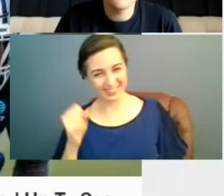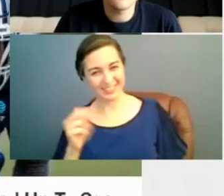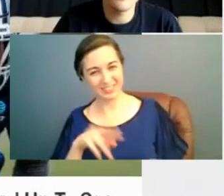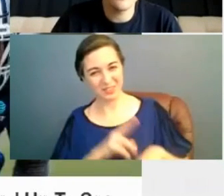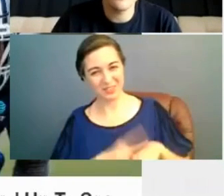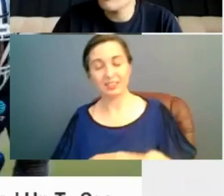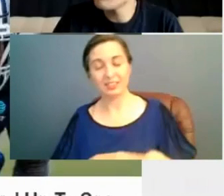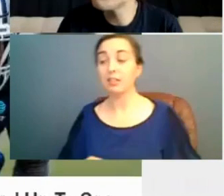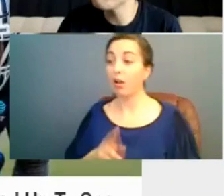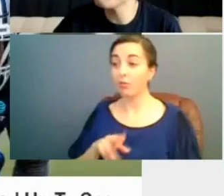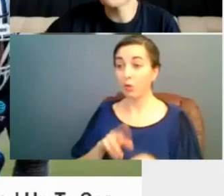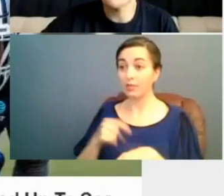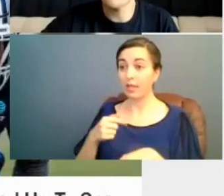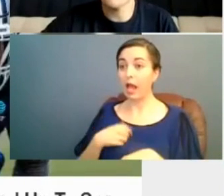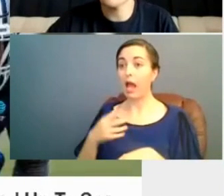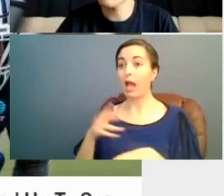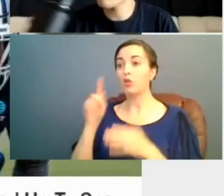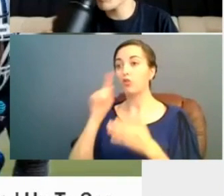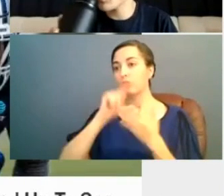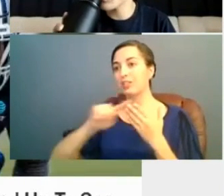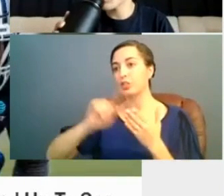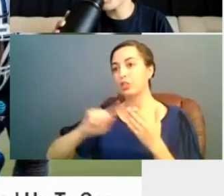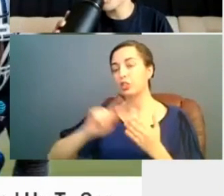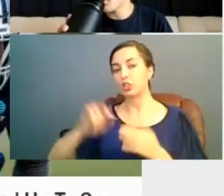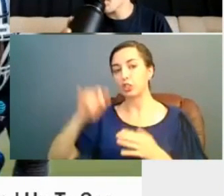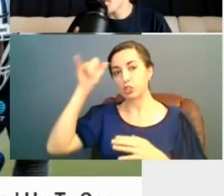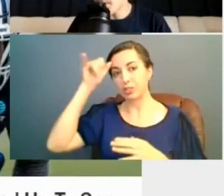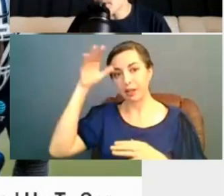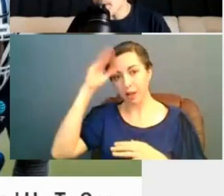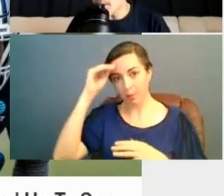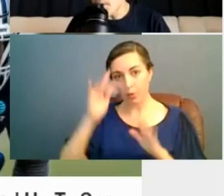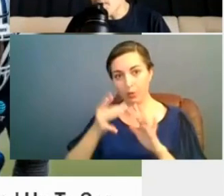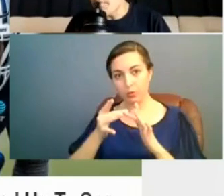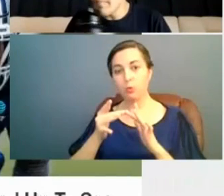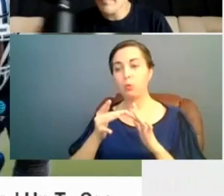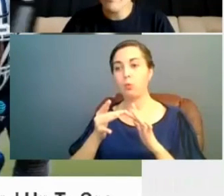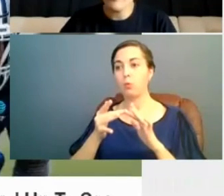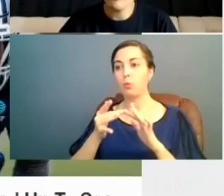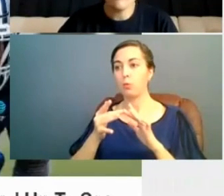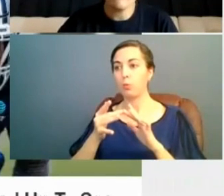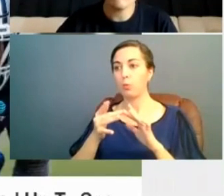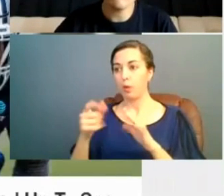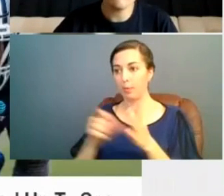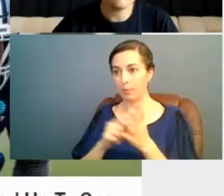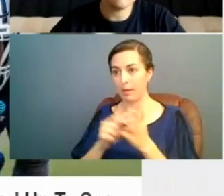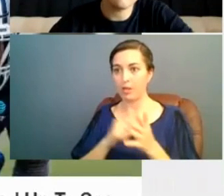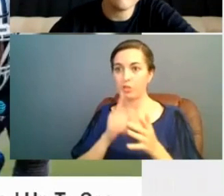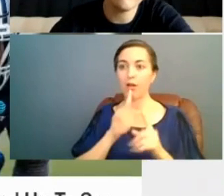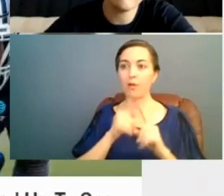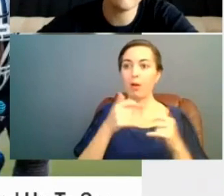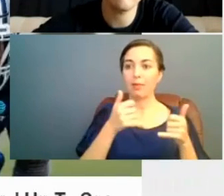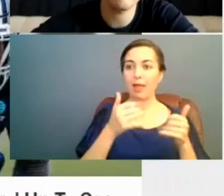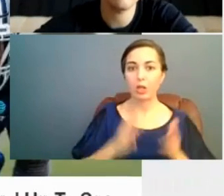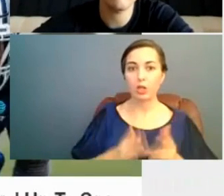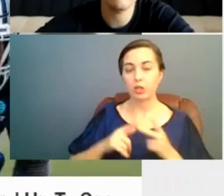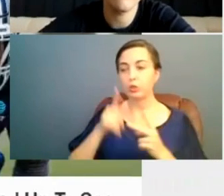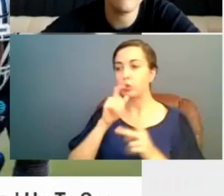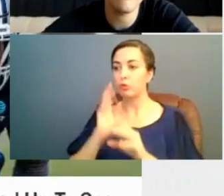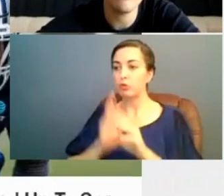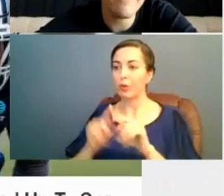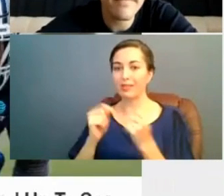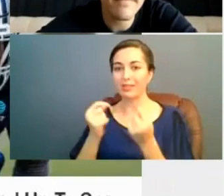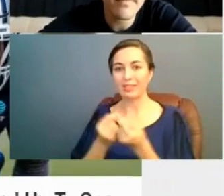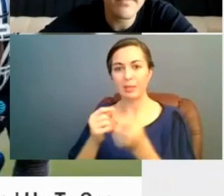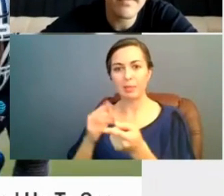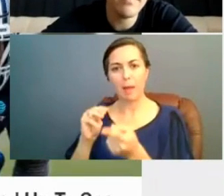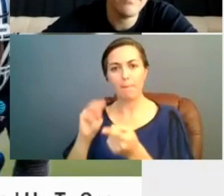time on the Cowboys website. A lot of the stories here are about players and who's making the team. And I know from Ms. Redmond's perspective, she's on